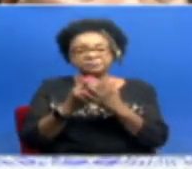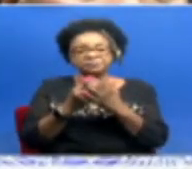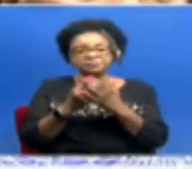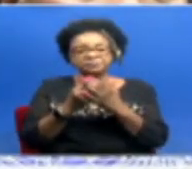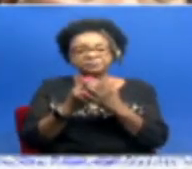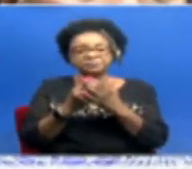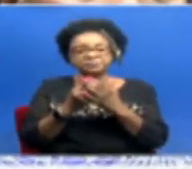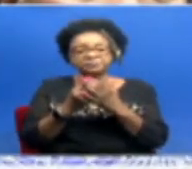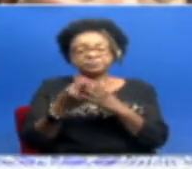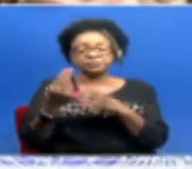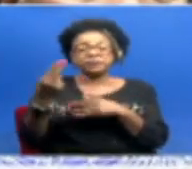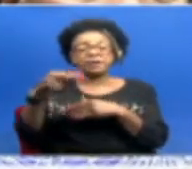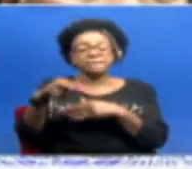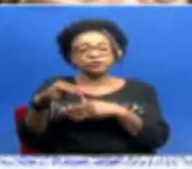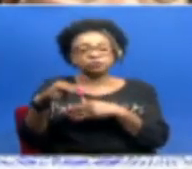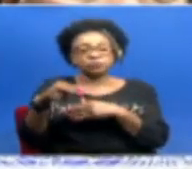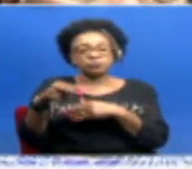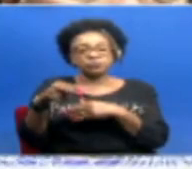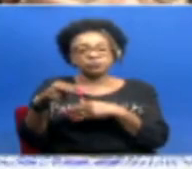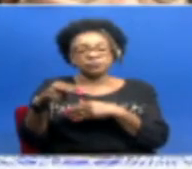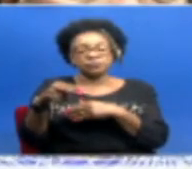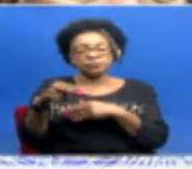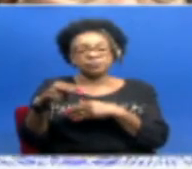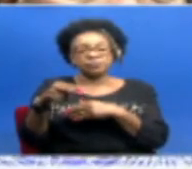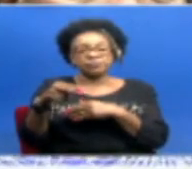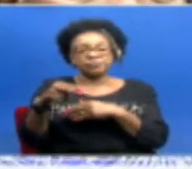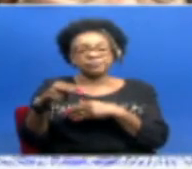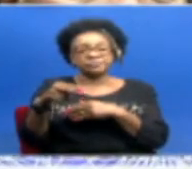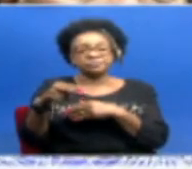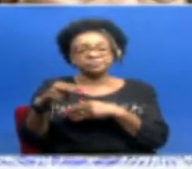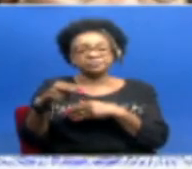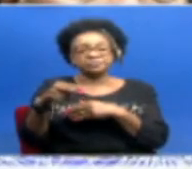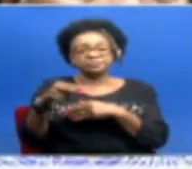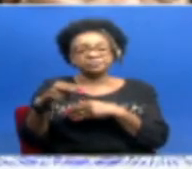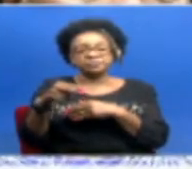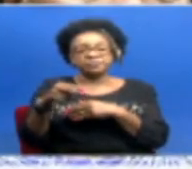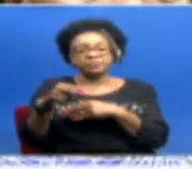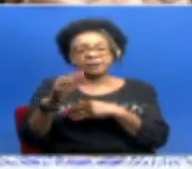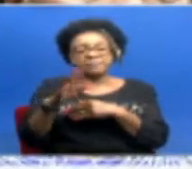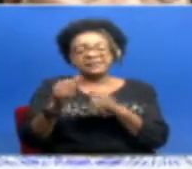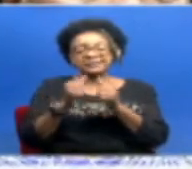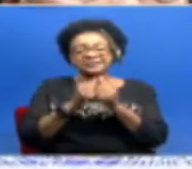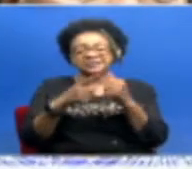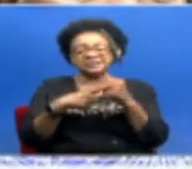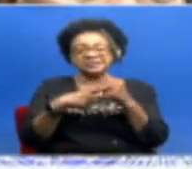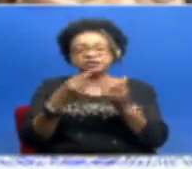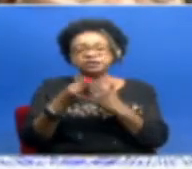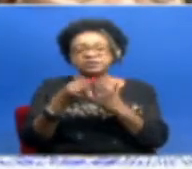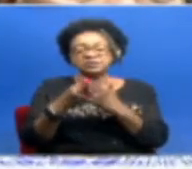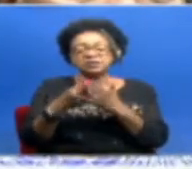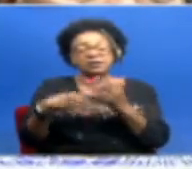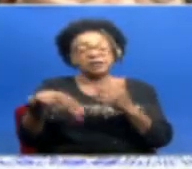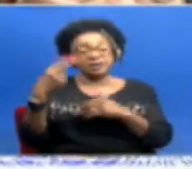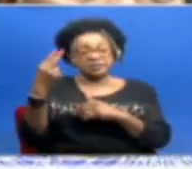Petrol exposed Kenya Kwanza after rising by 16 shillings higher.